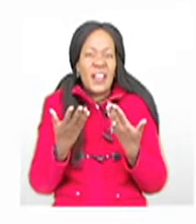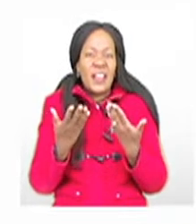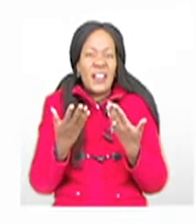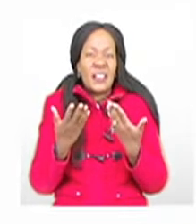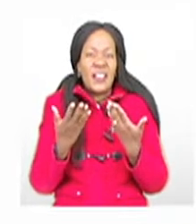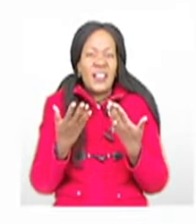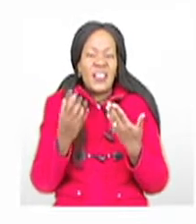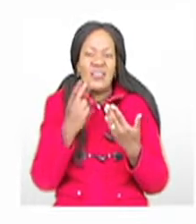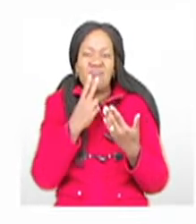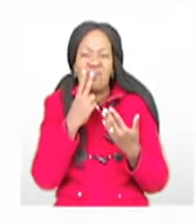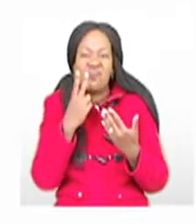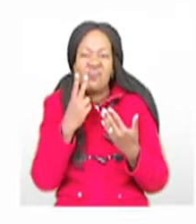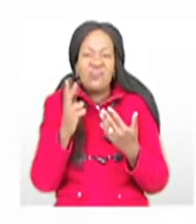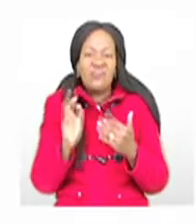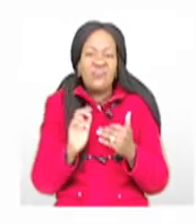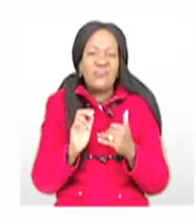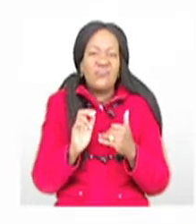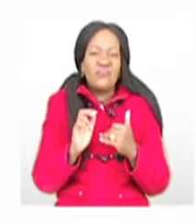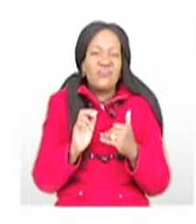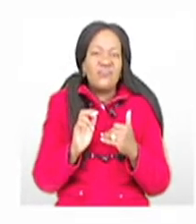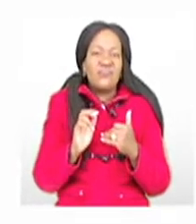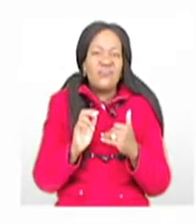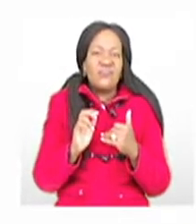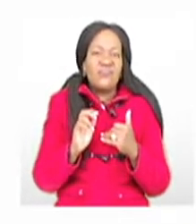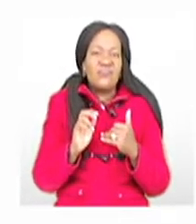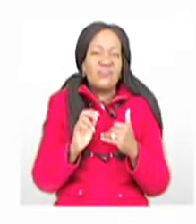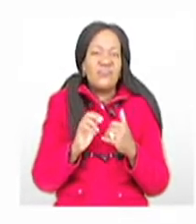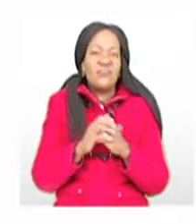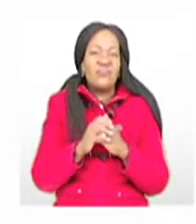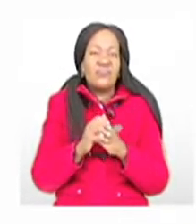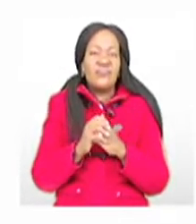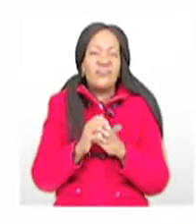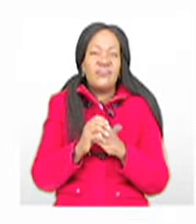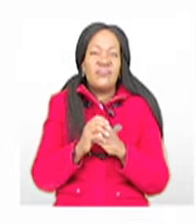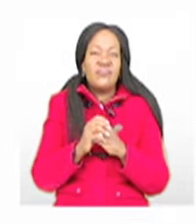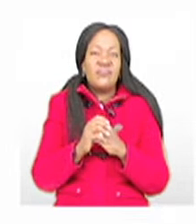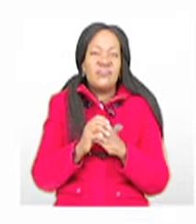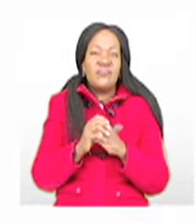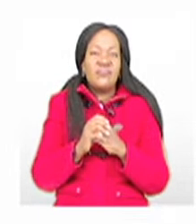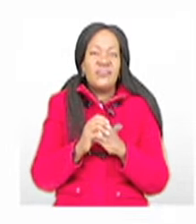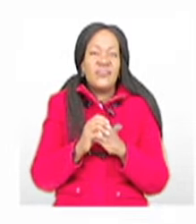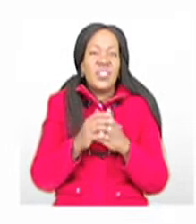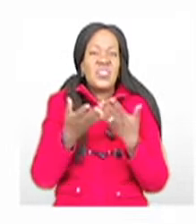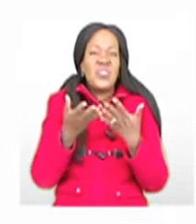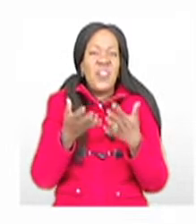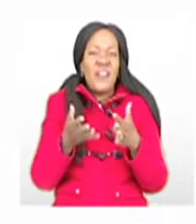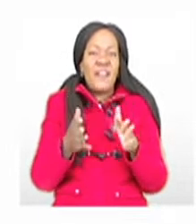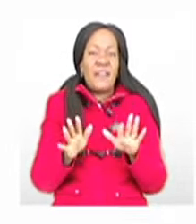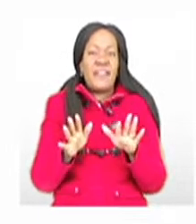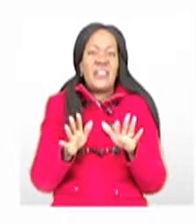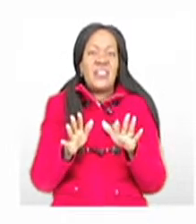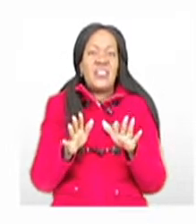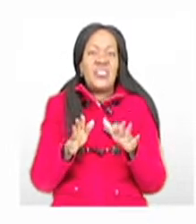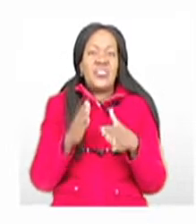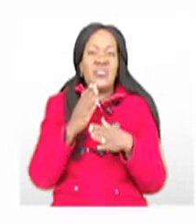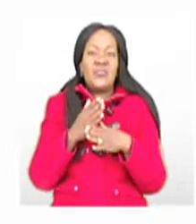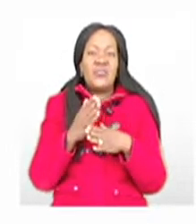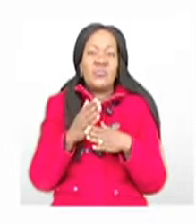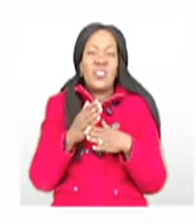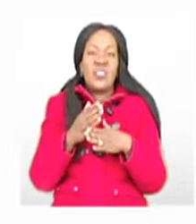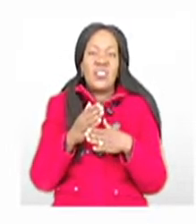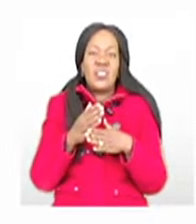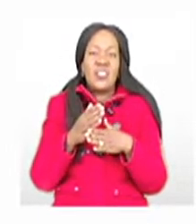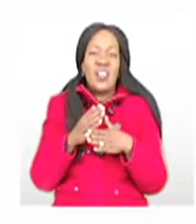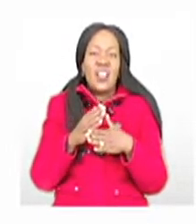Look closely at all the gates. Once you have finished that activity, I